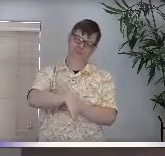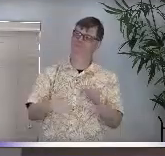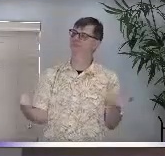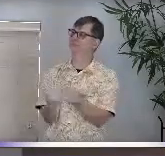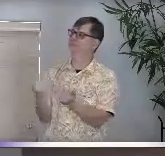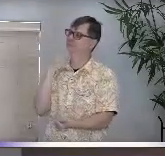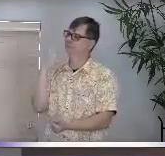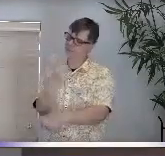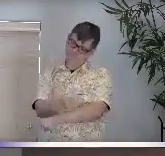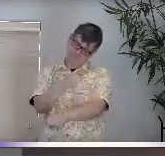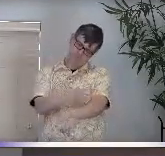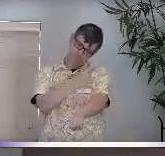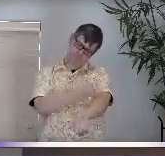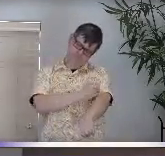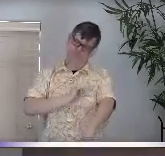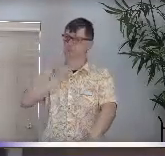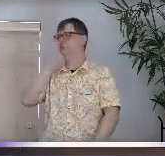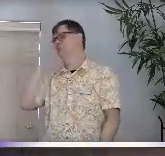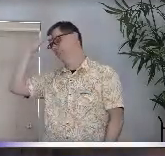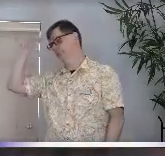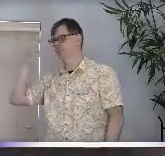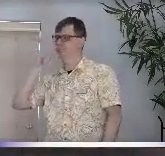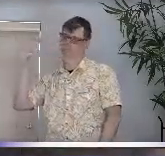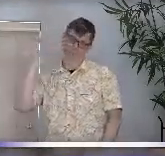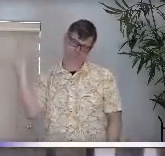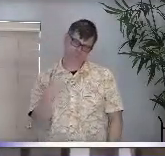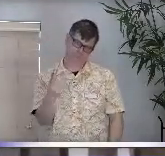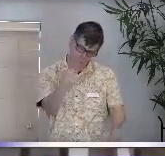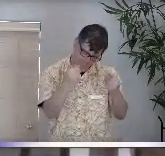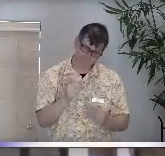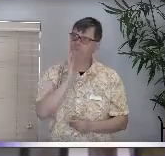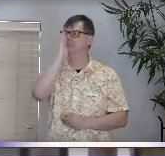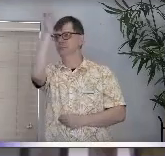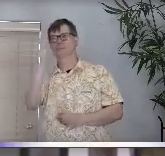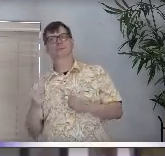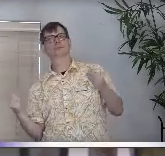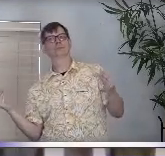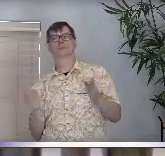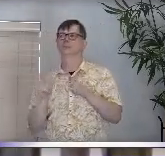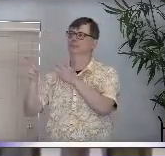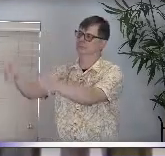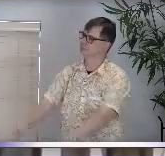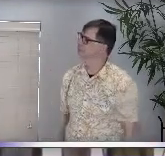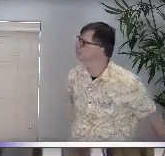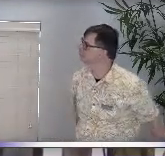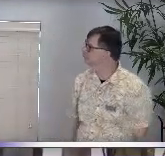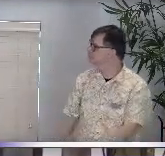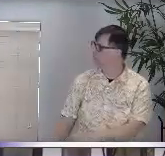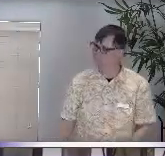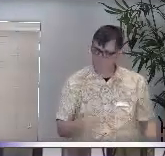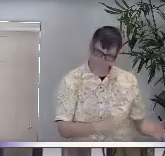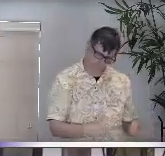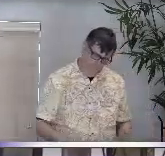conditioning. And I saw this, you know, God brings us messages in so many ways. And I saw this Instagram post of this